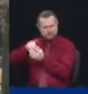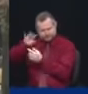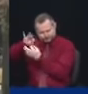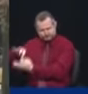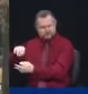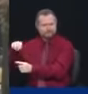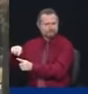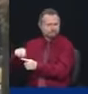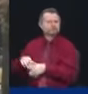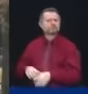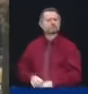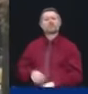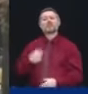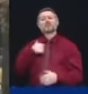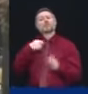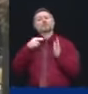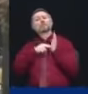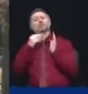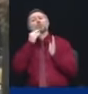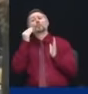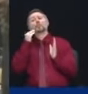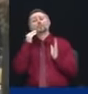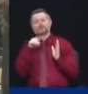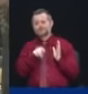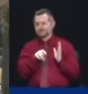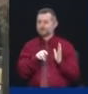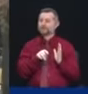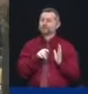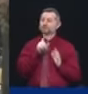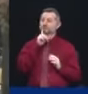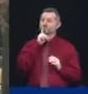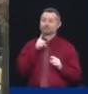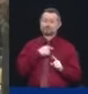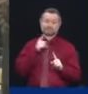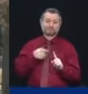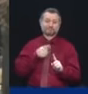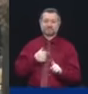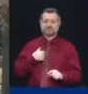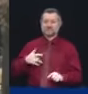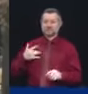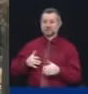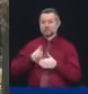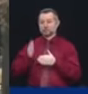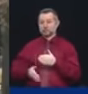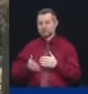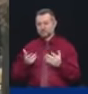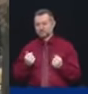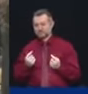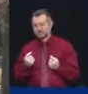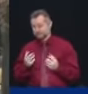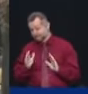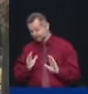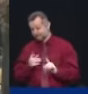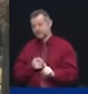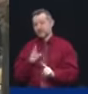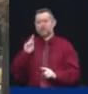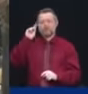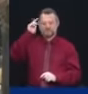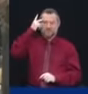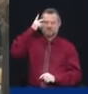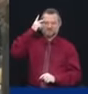The nursing homes, what that is going to come down to, in my opinion, is the politics of